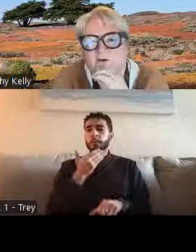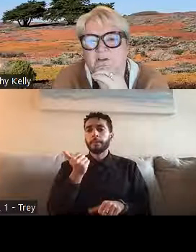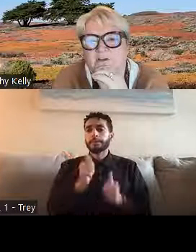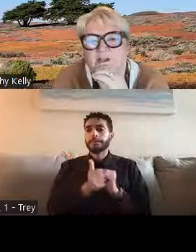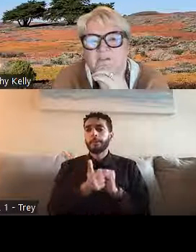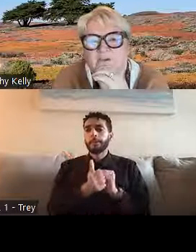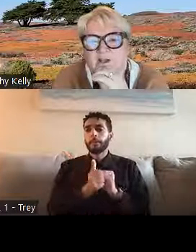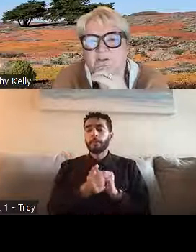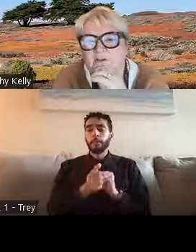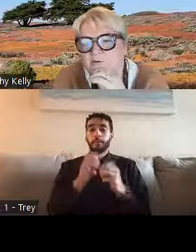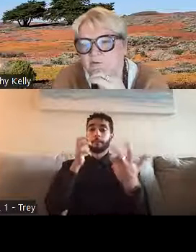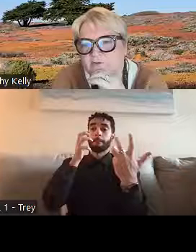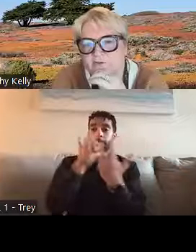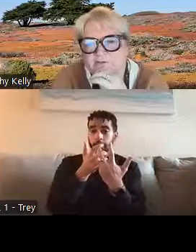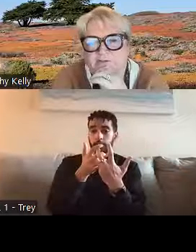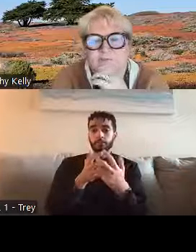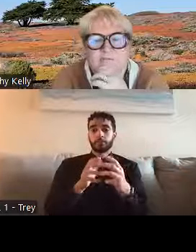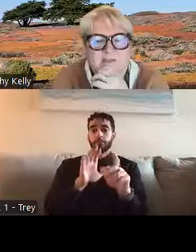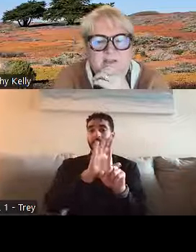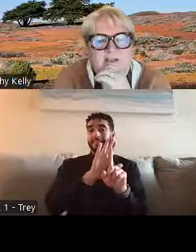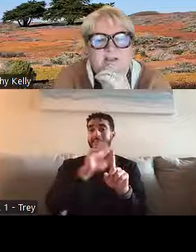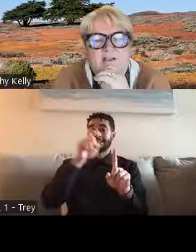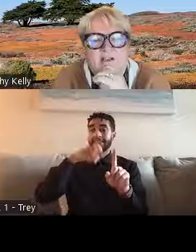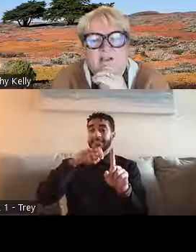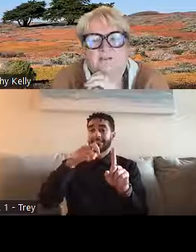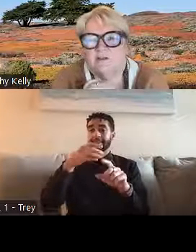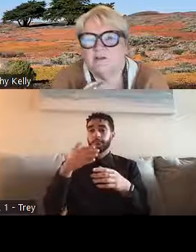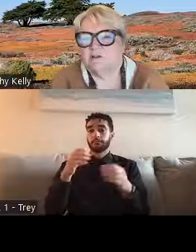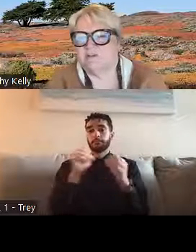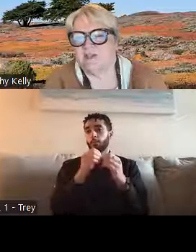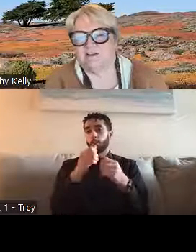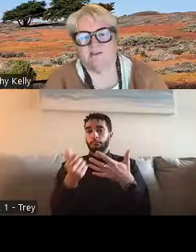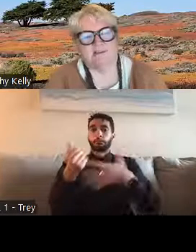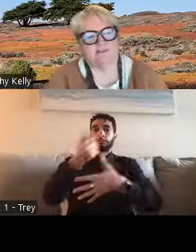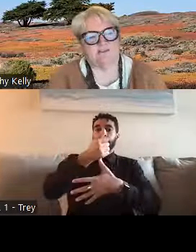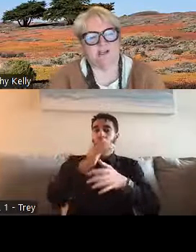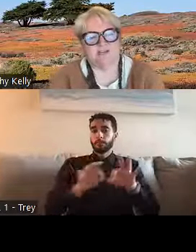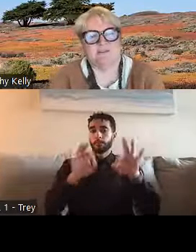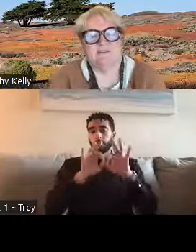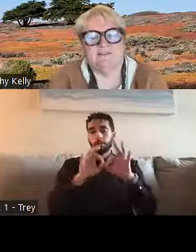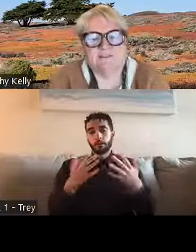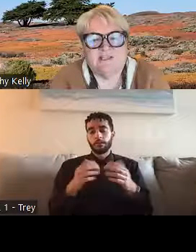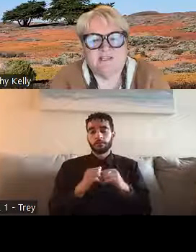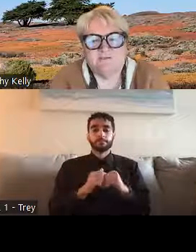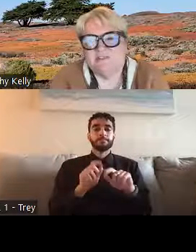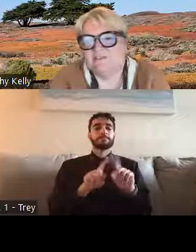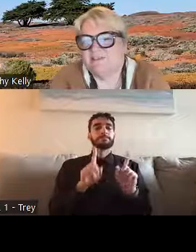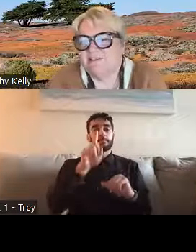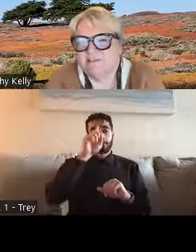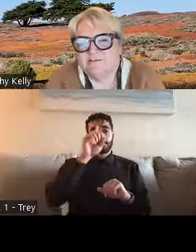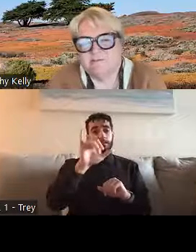and target the high need service areas? So with that, I think that's the last slide. Thank